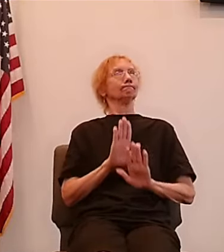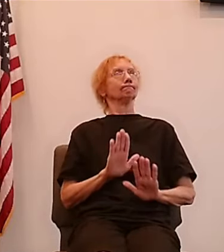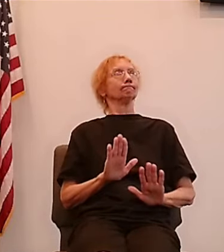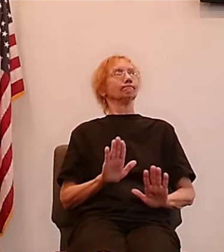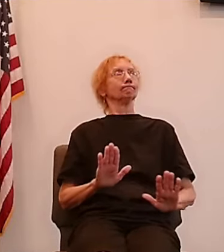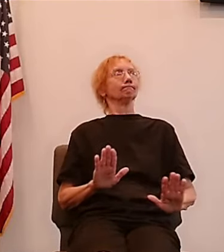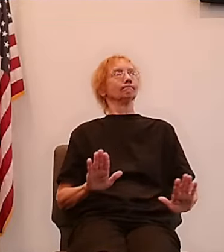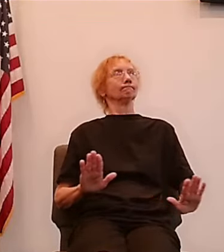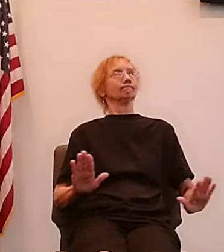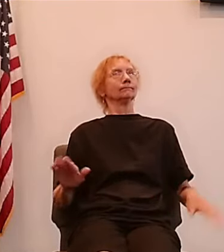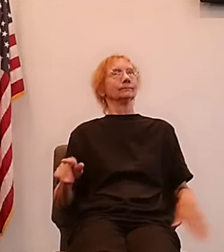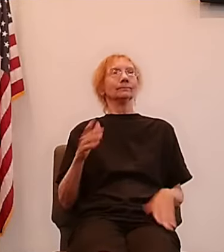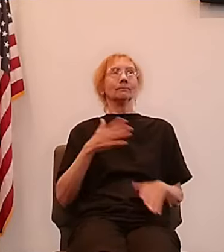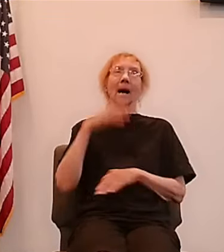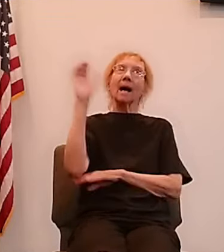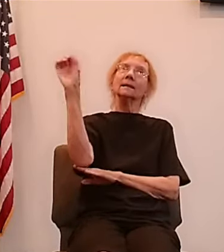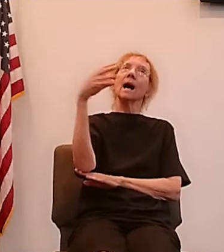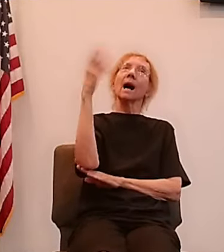And you're